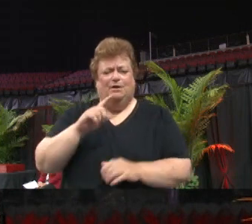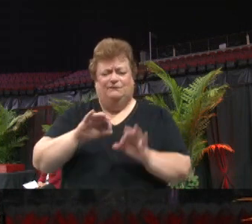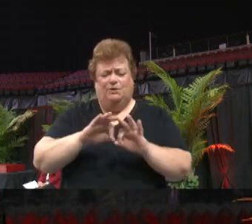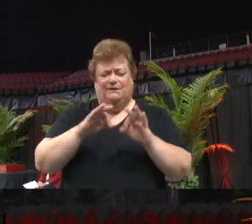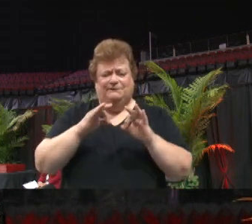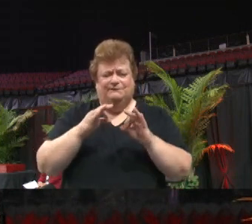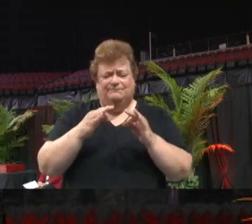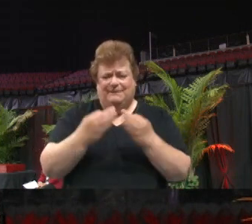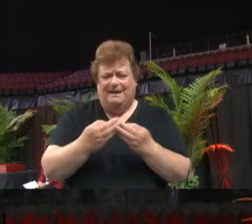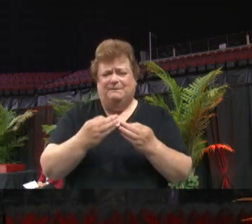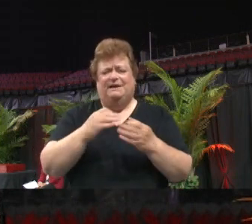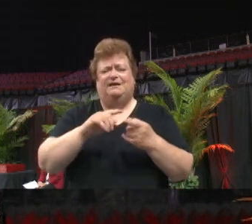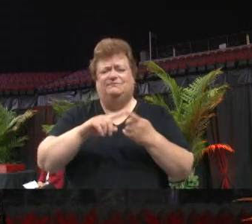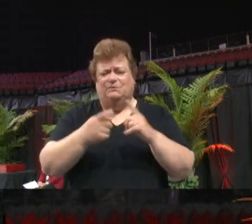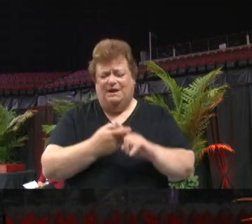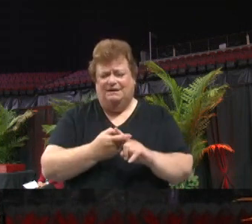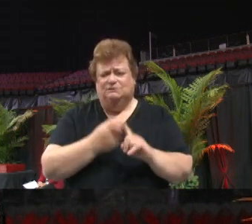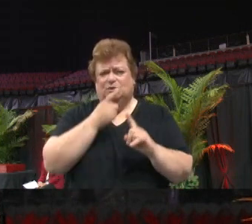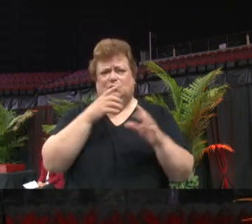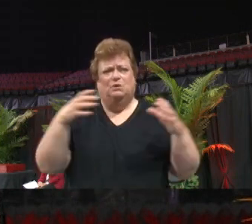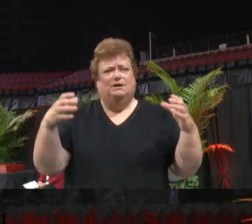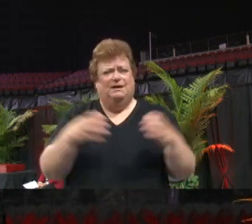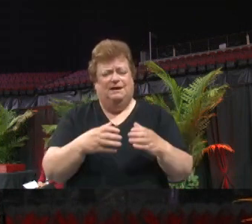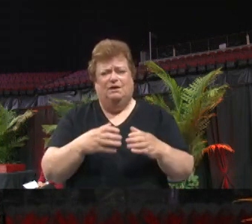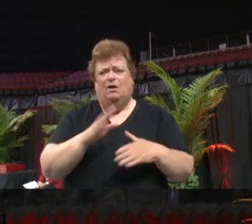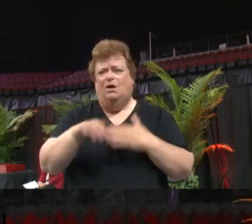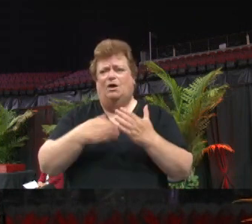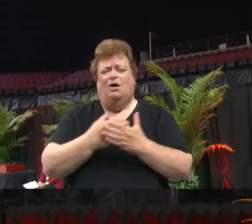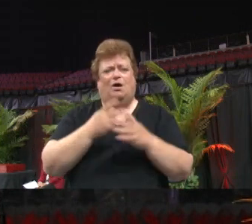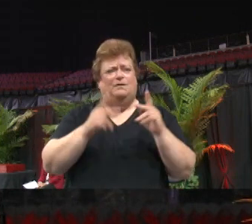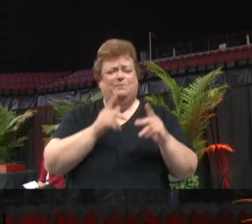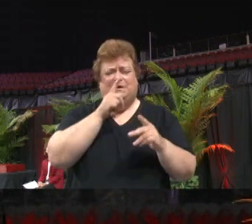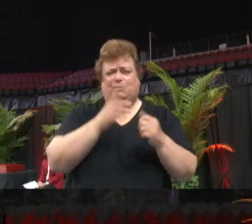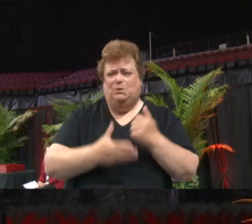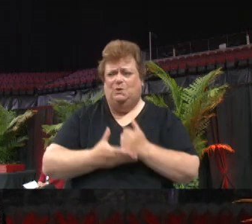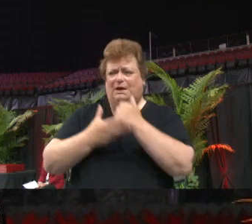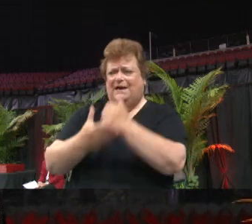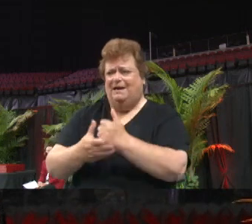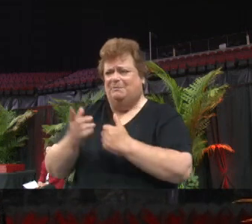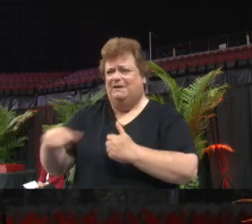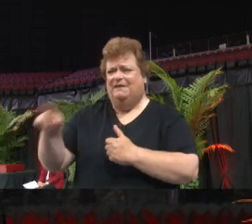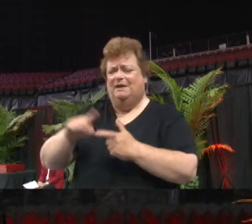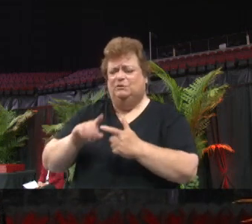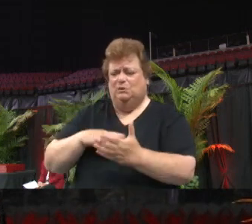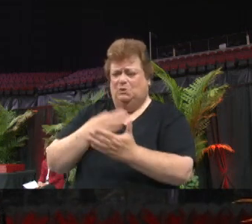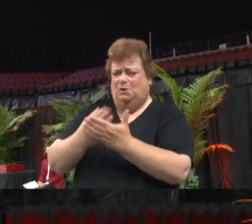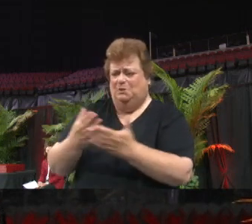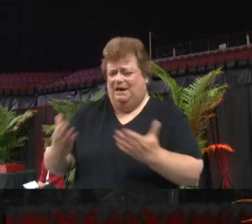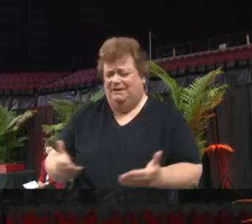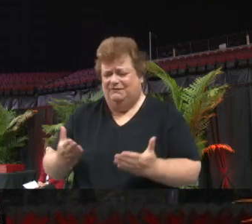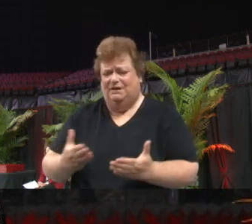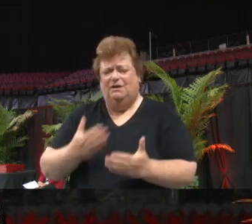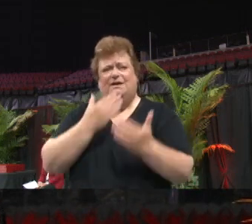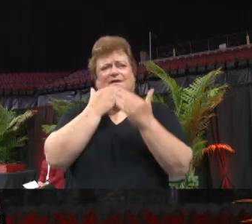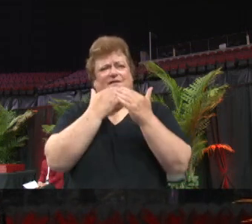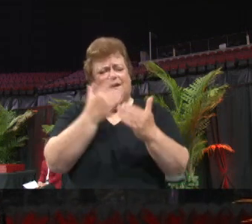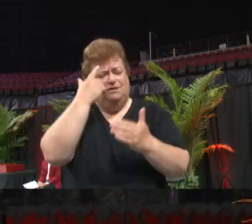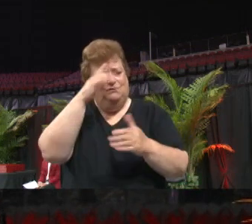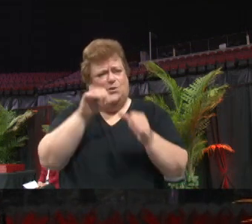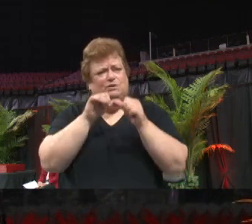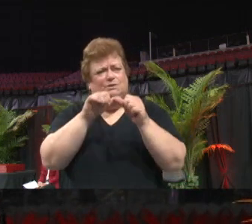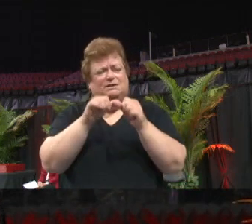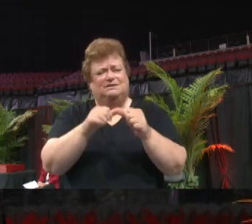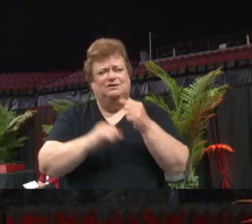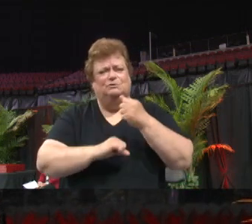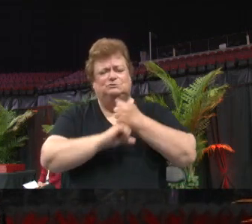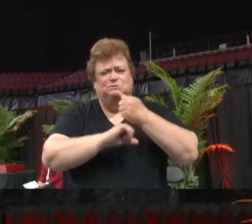members gathered here today, all the people who undoubtedly helped these graduates reach this momentous occasion, thank you. Thank you for your continued